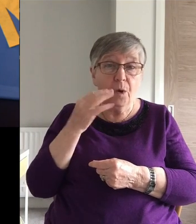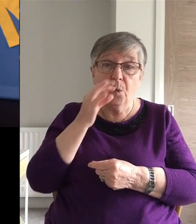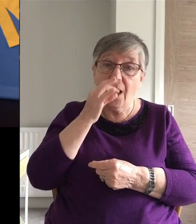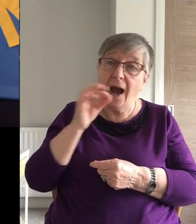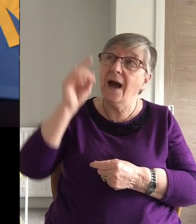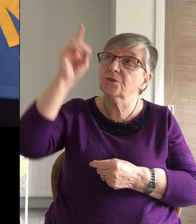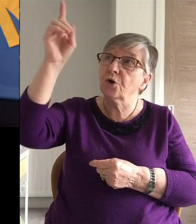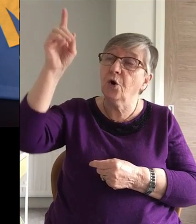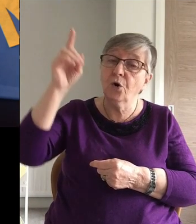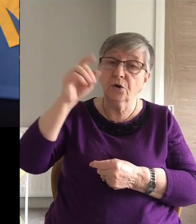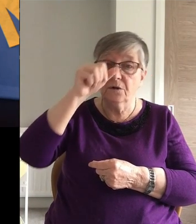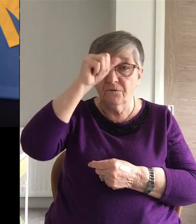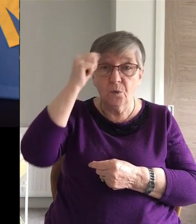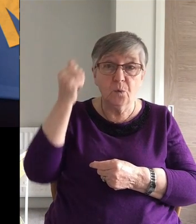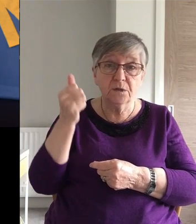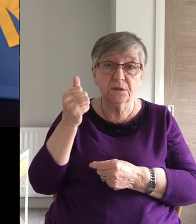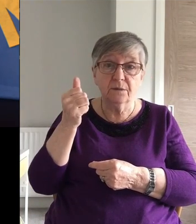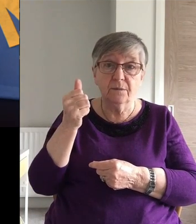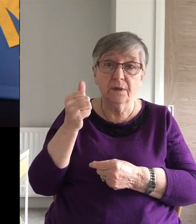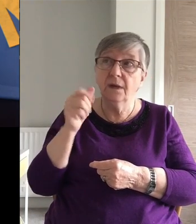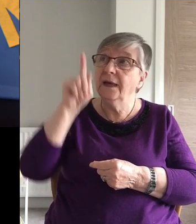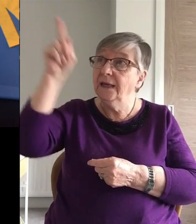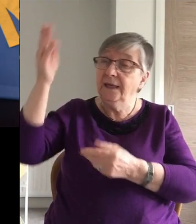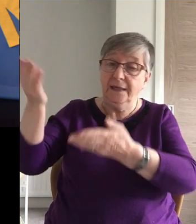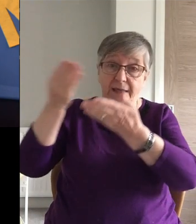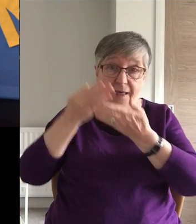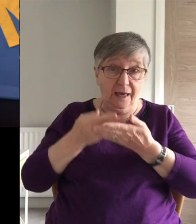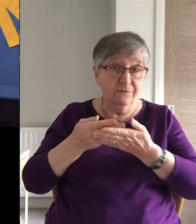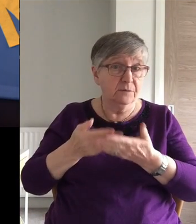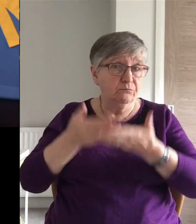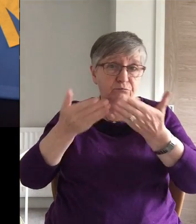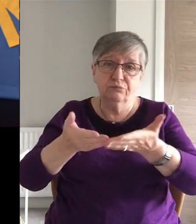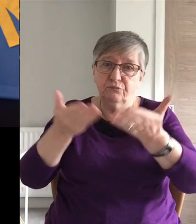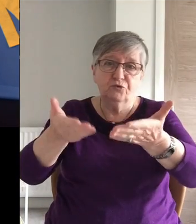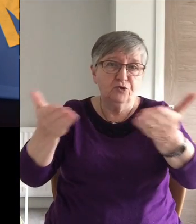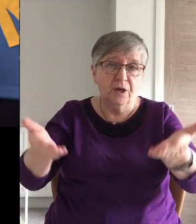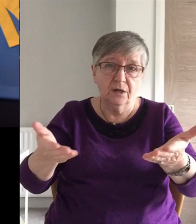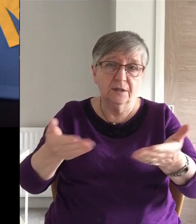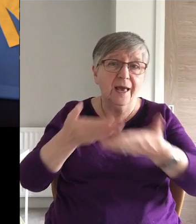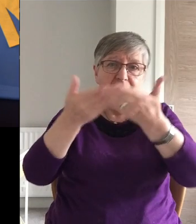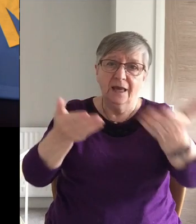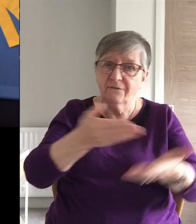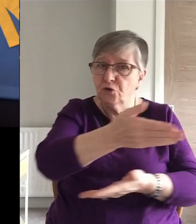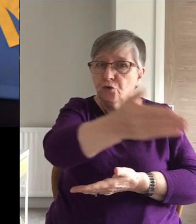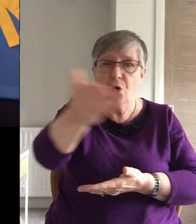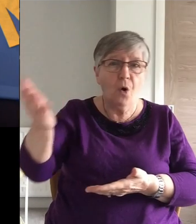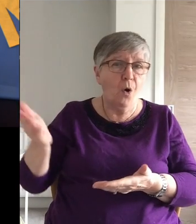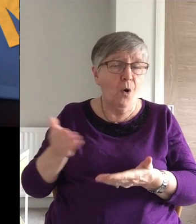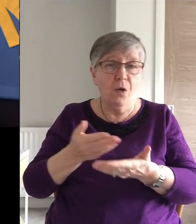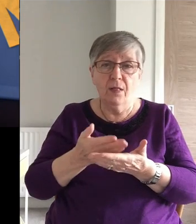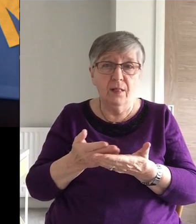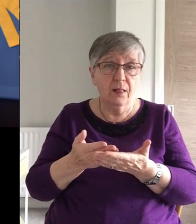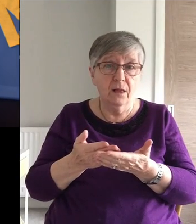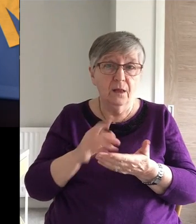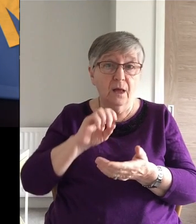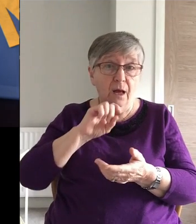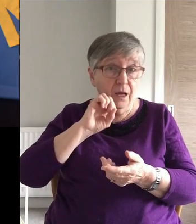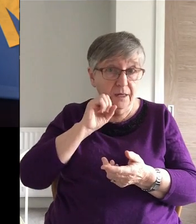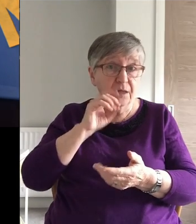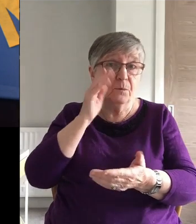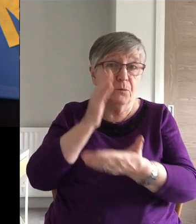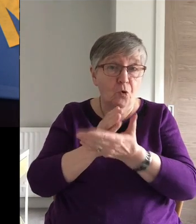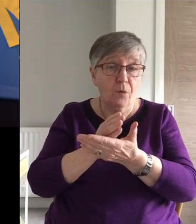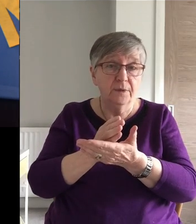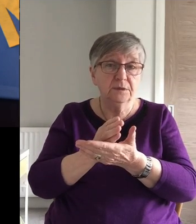God for wisdom, we are asking a God who gives generously, who gives to all without finding fault, and who has